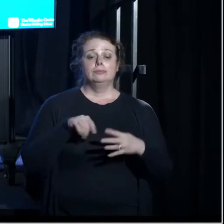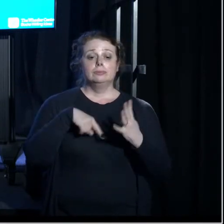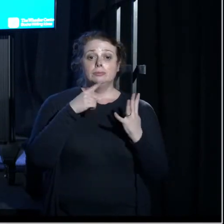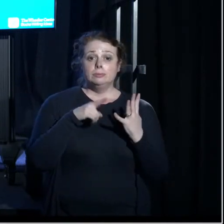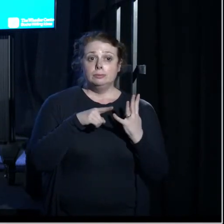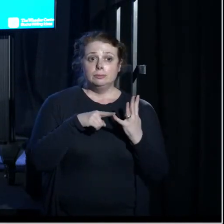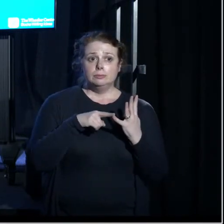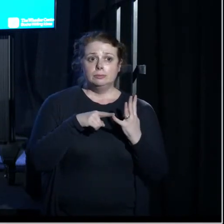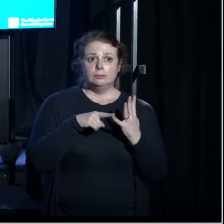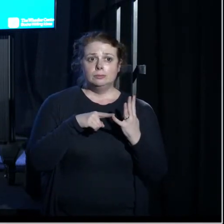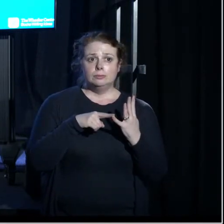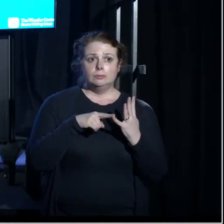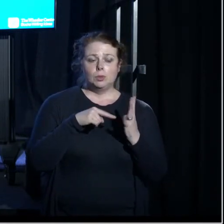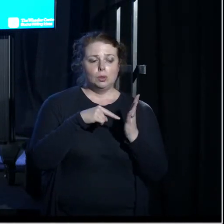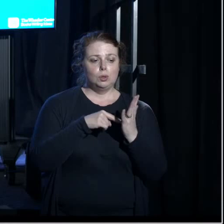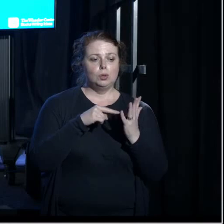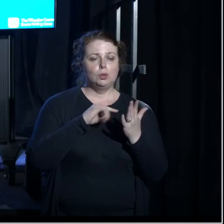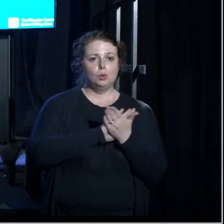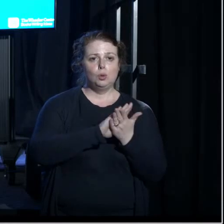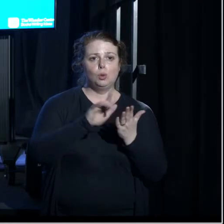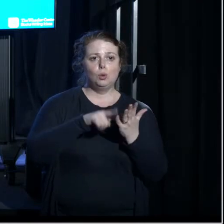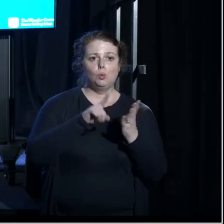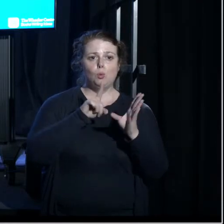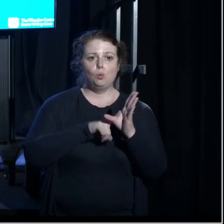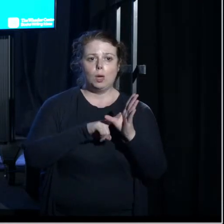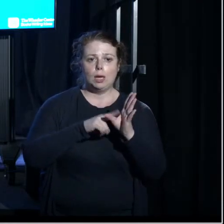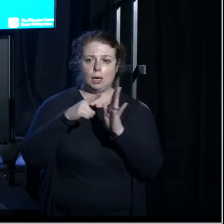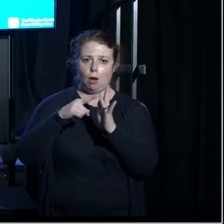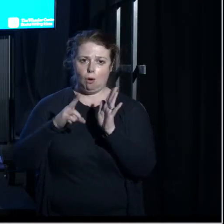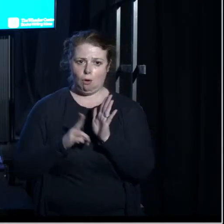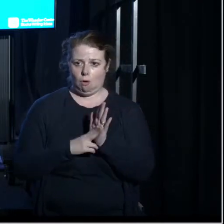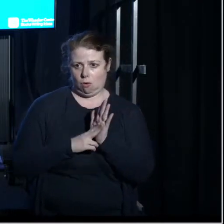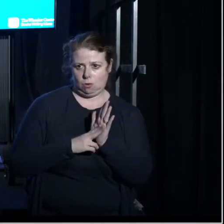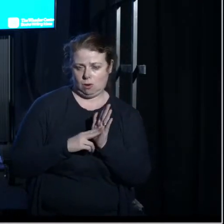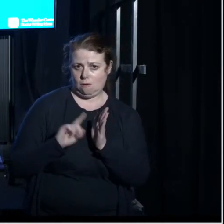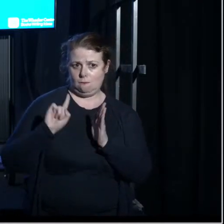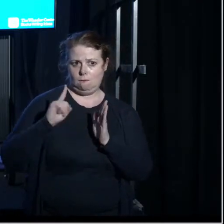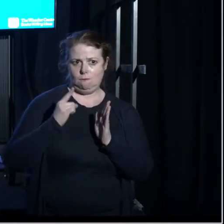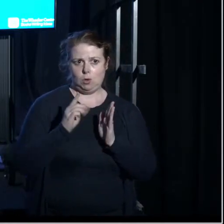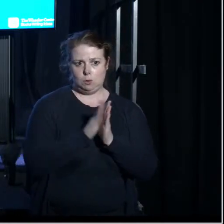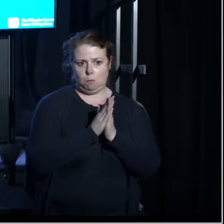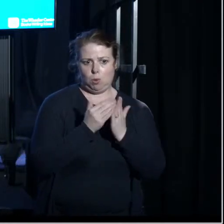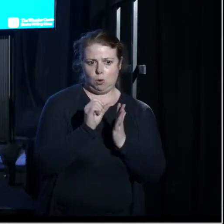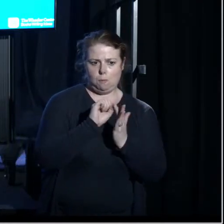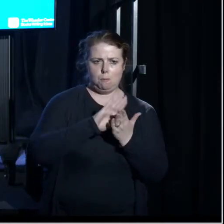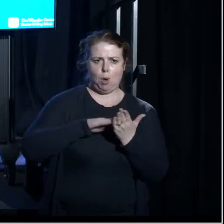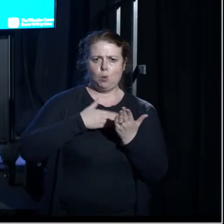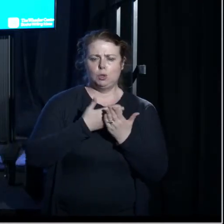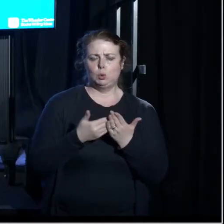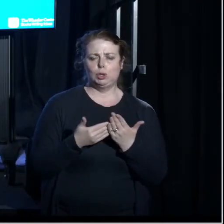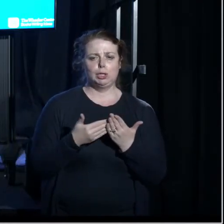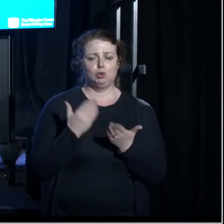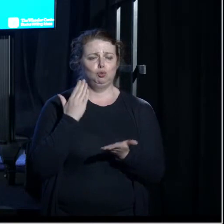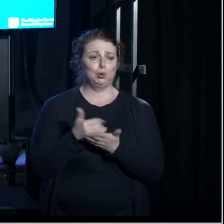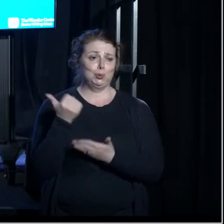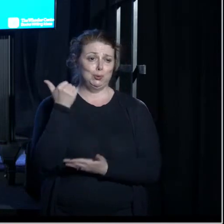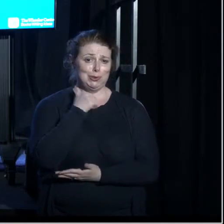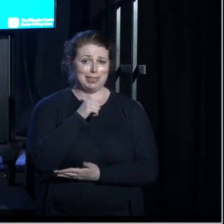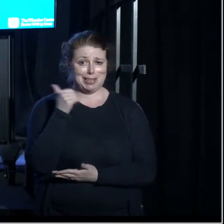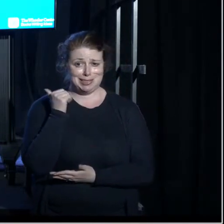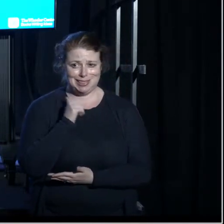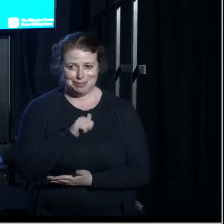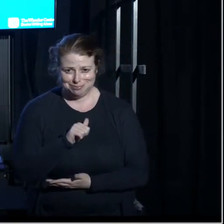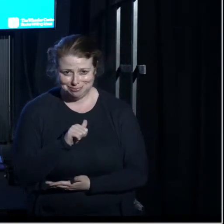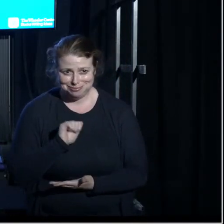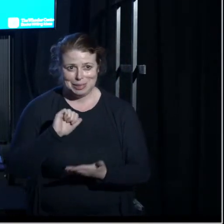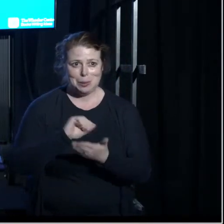hear from Thuy, whose debut collection of poetry, Turbulence, is really sexy, frankly, and was